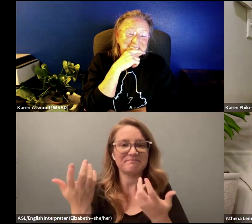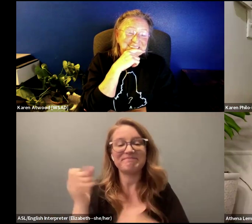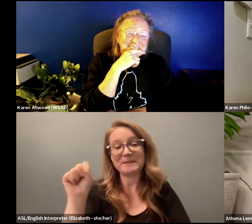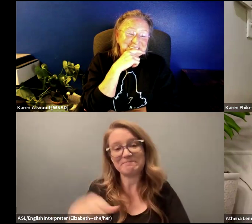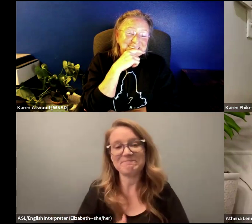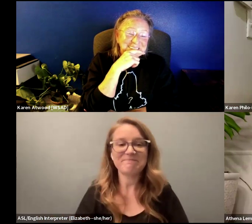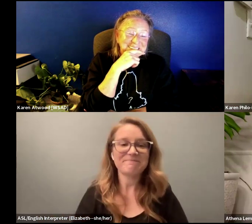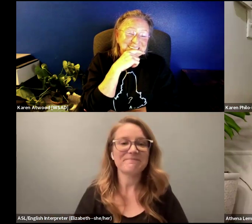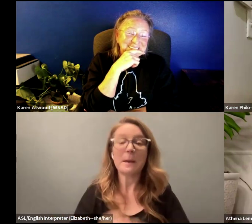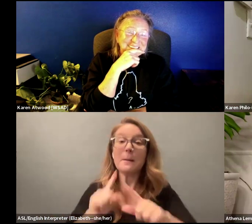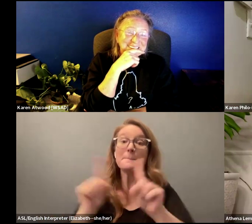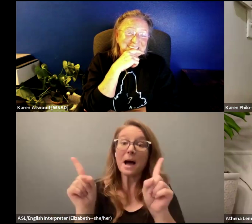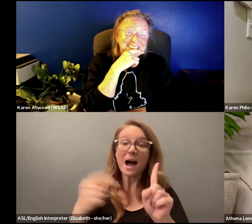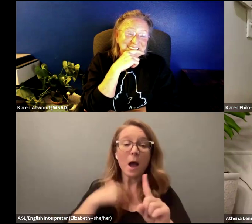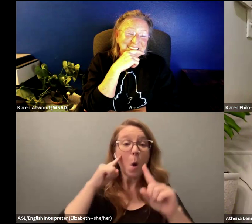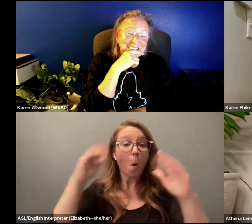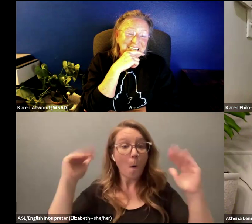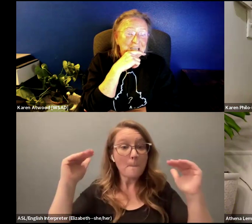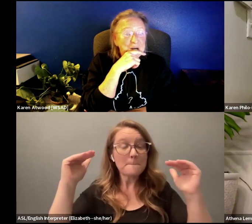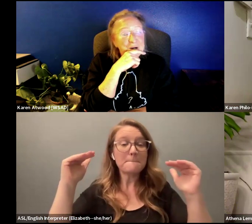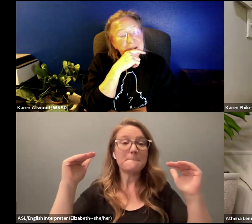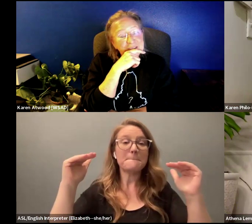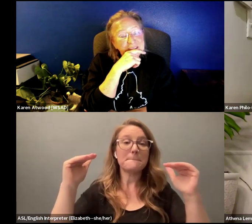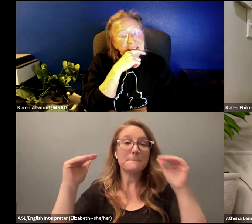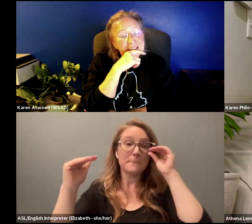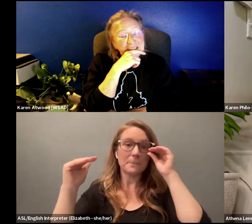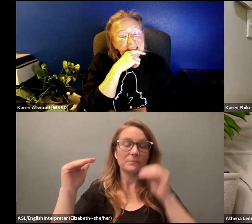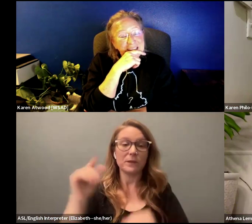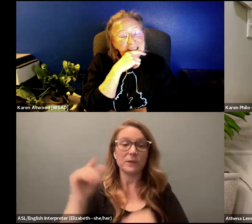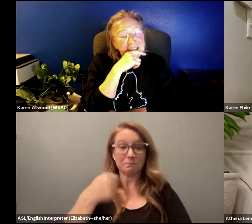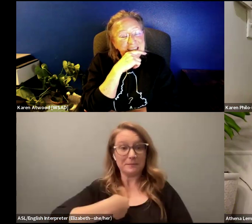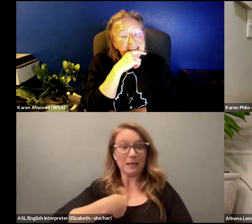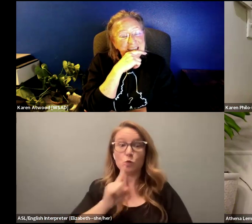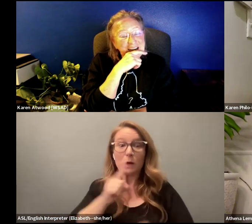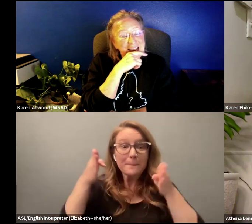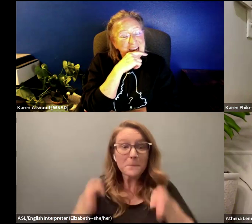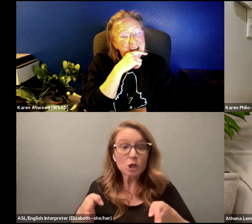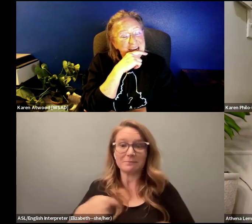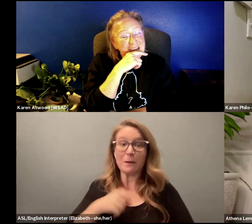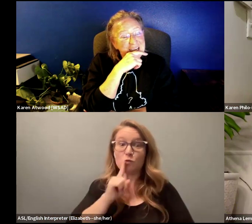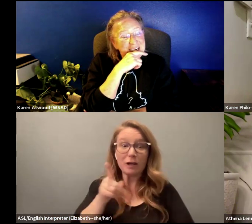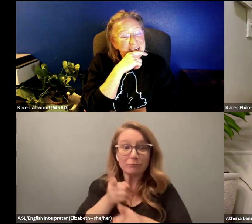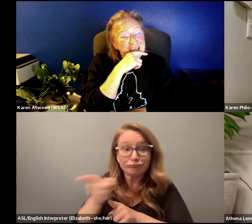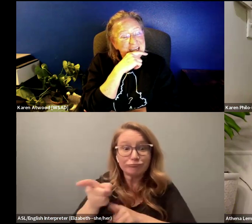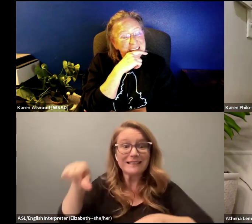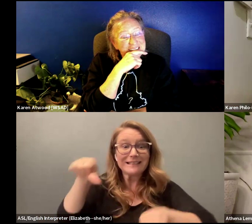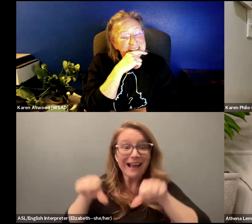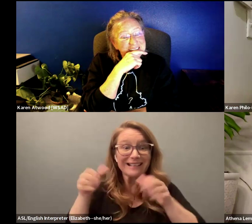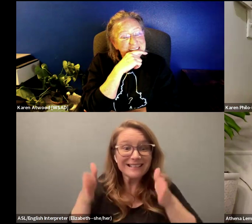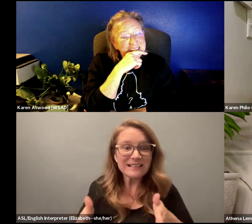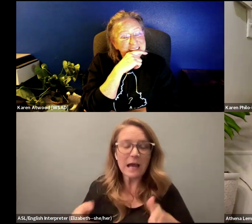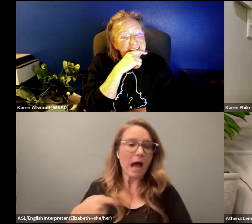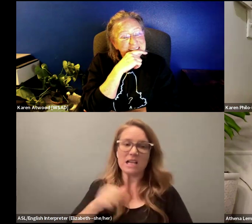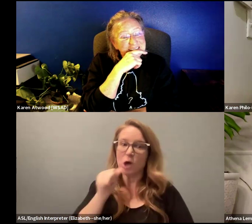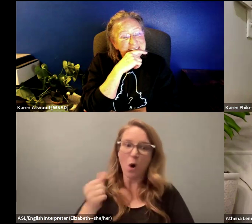Yeah. But I hope that by being a real person and a real scientist, and I do not make a